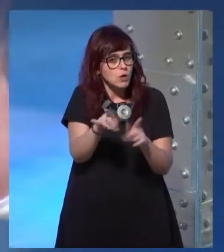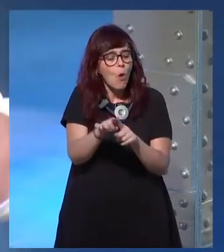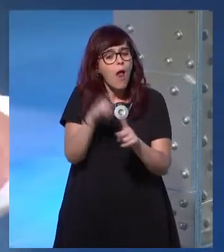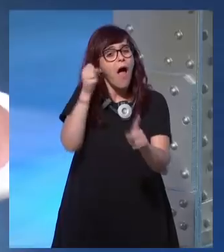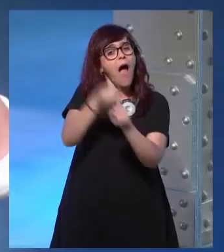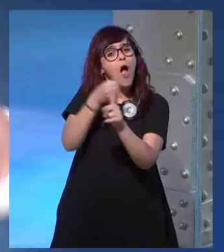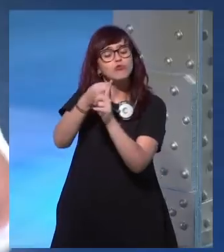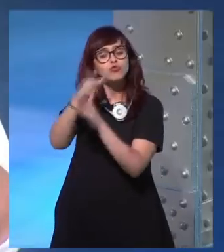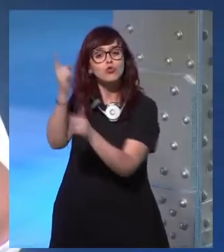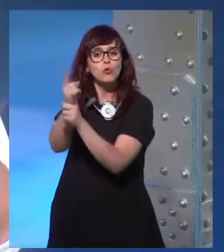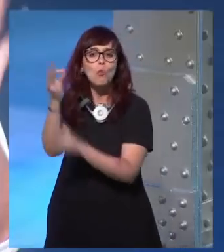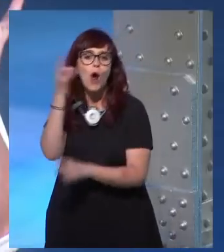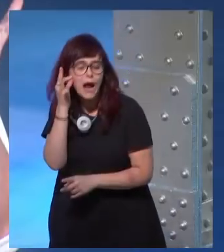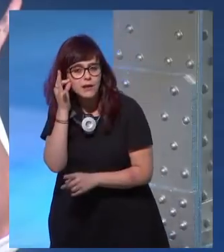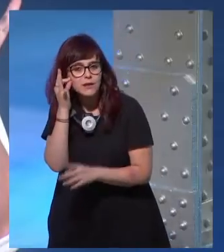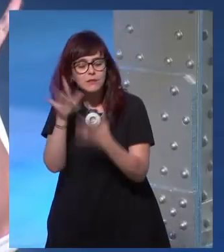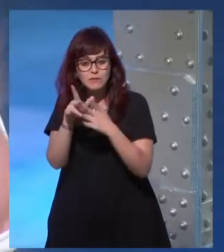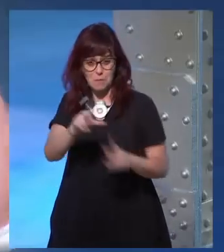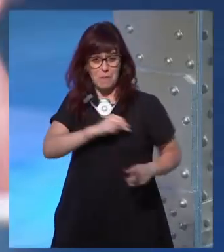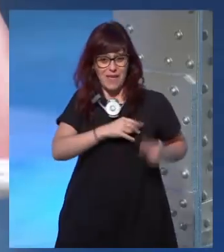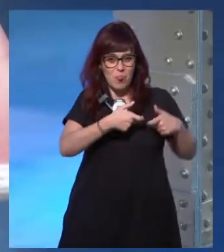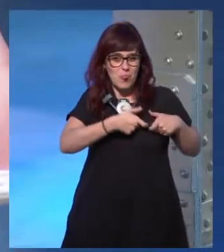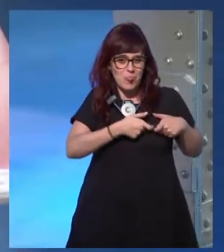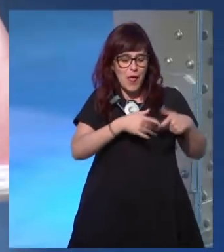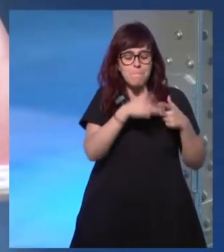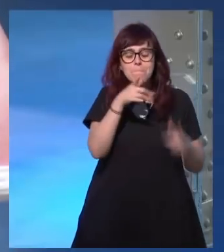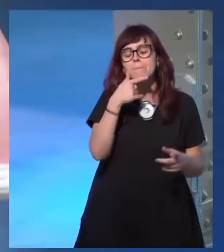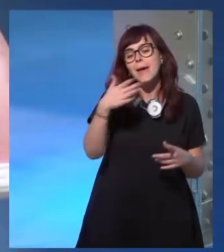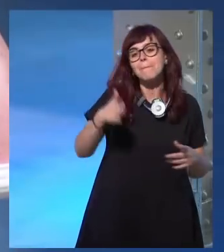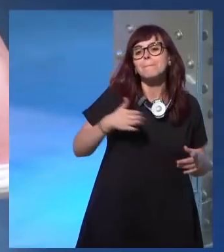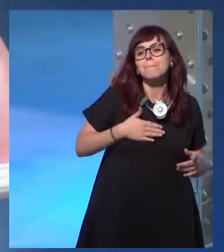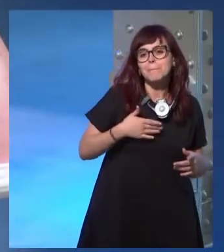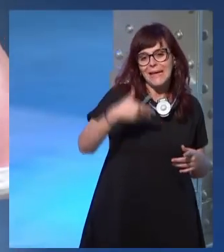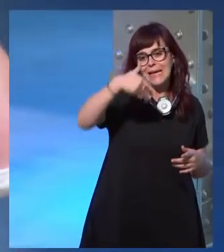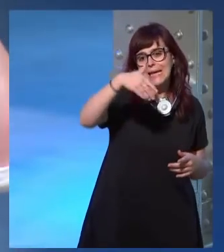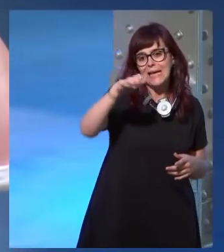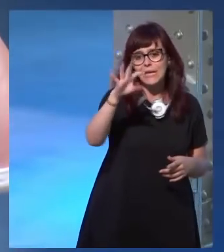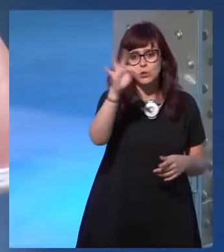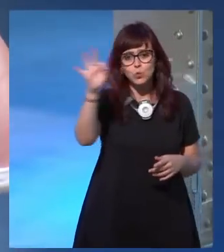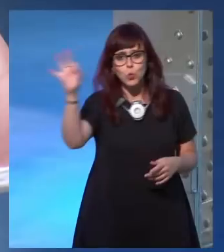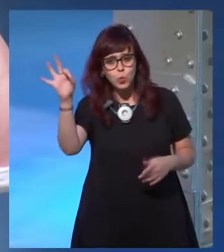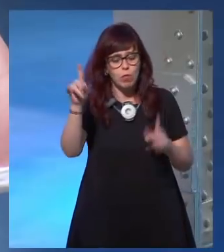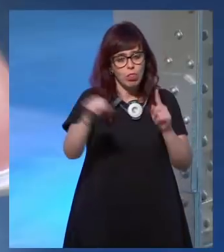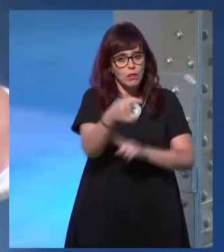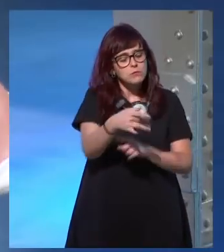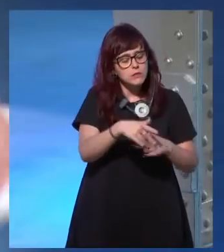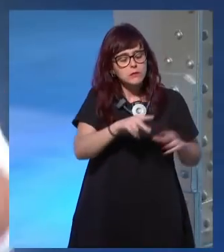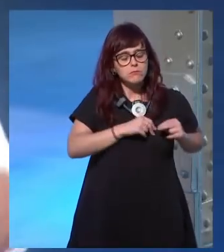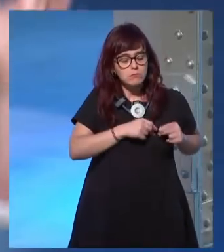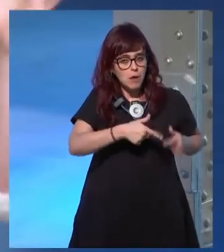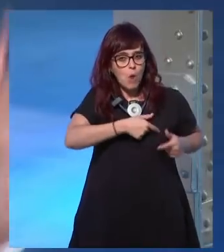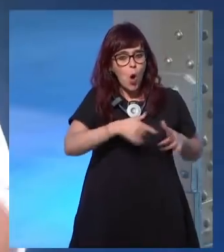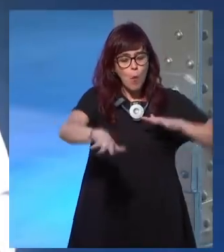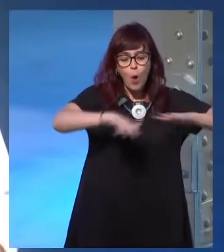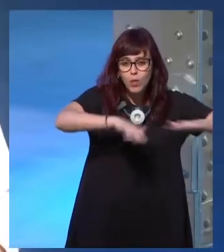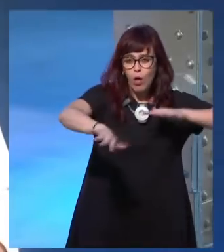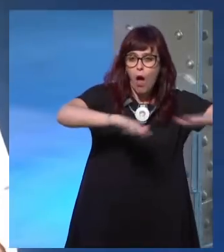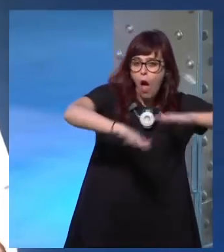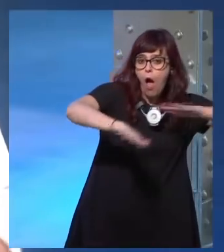white women and men, you know, and all races and men of color and queer people,